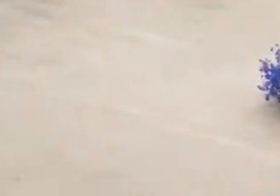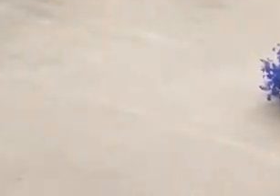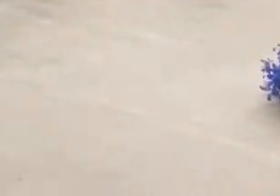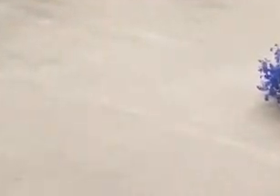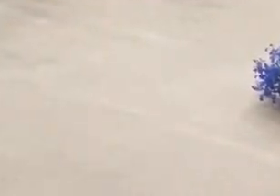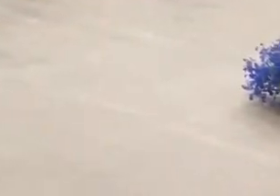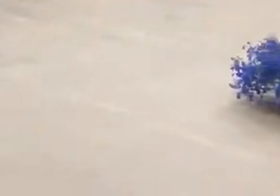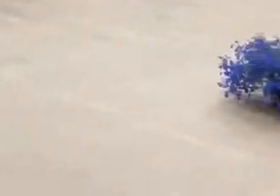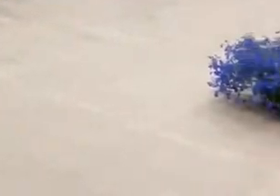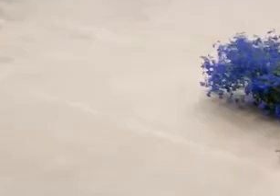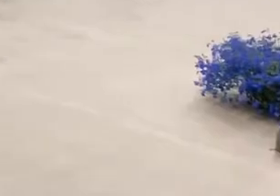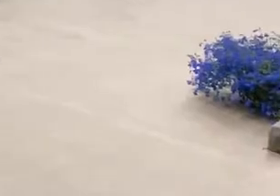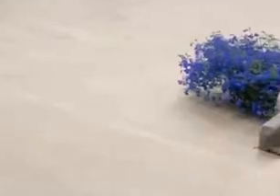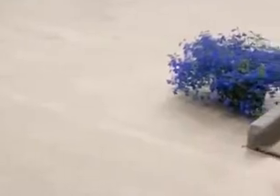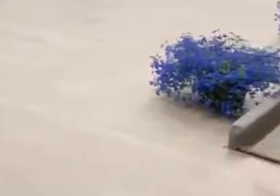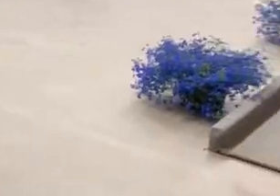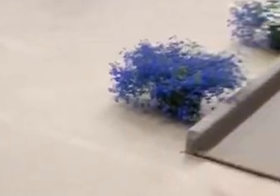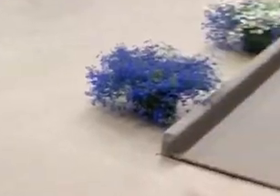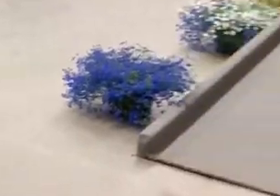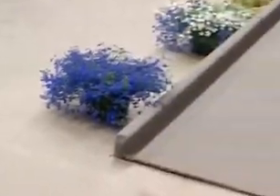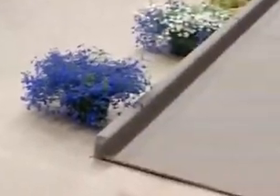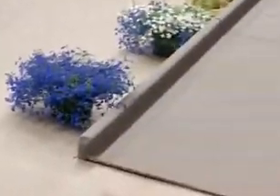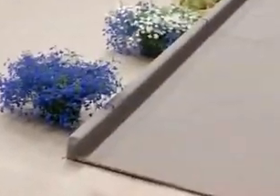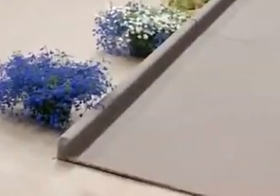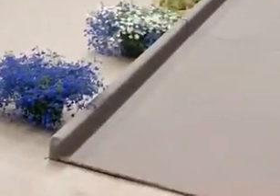you to sit down. All right, here we go.